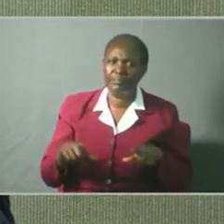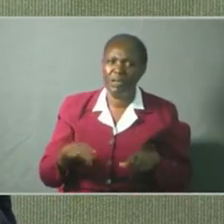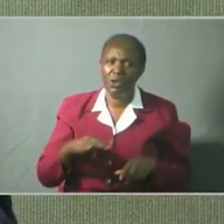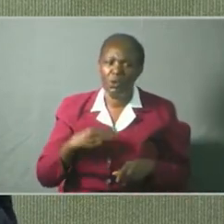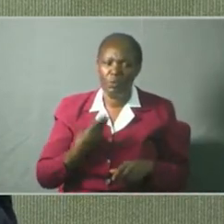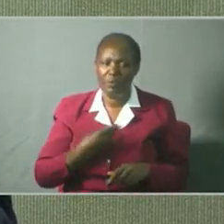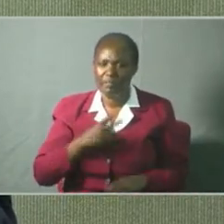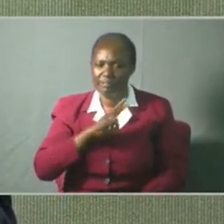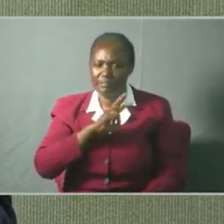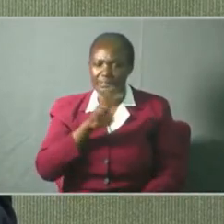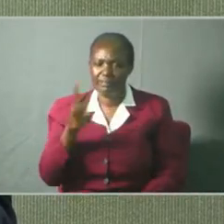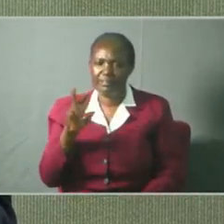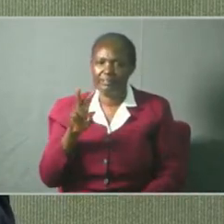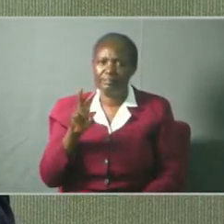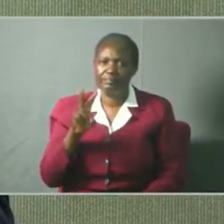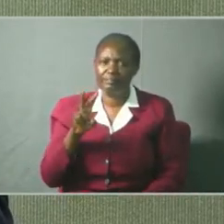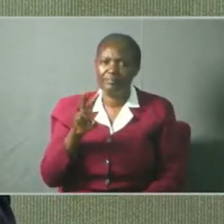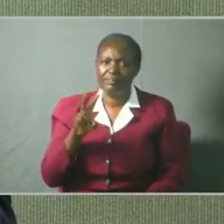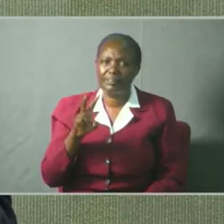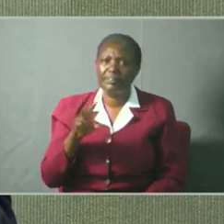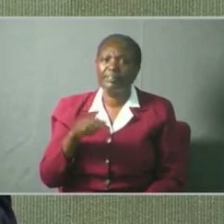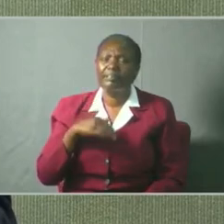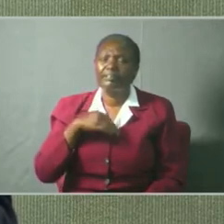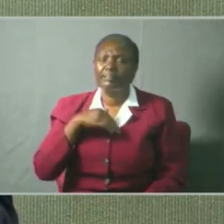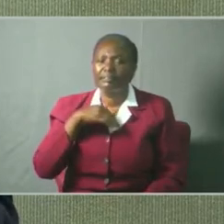we've seen death